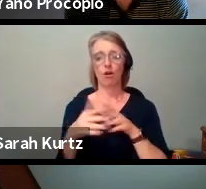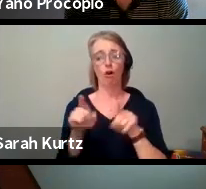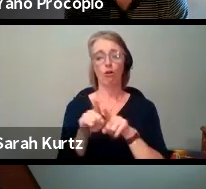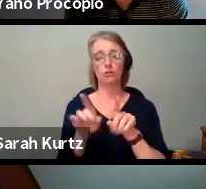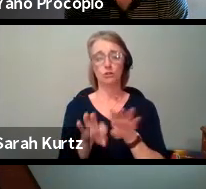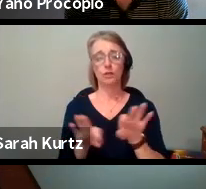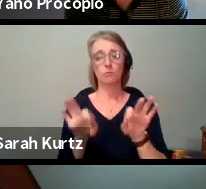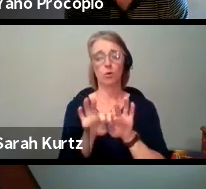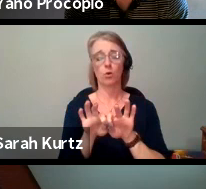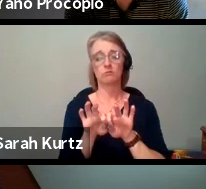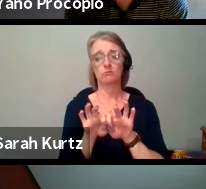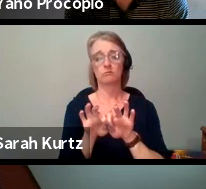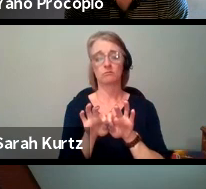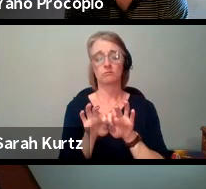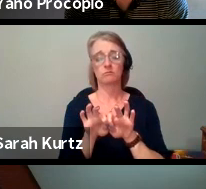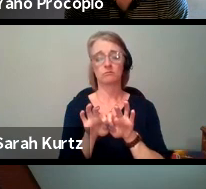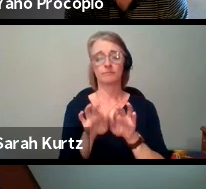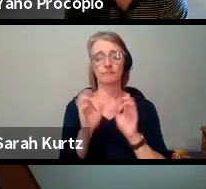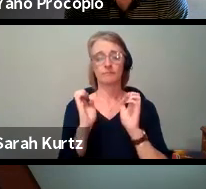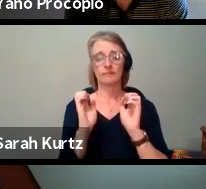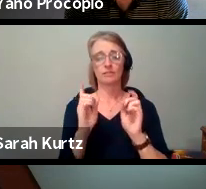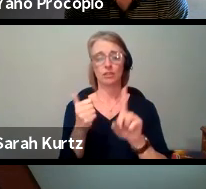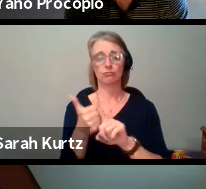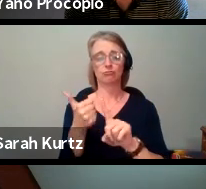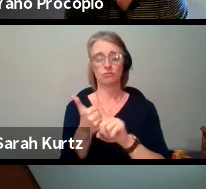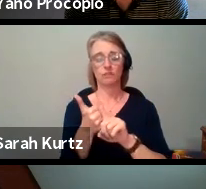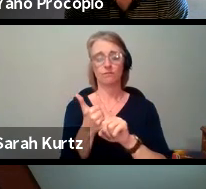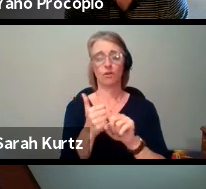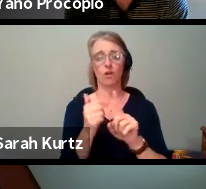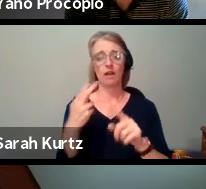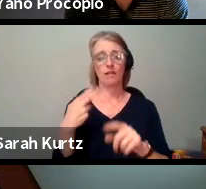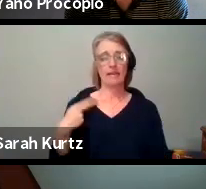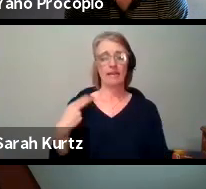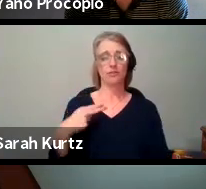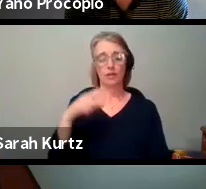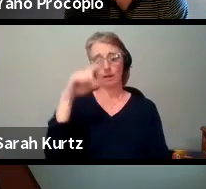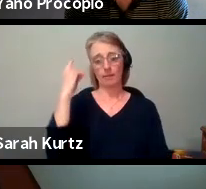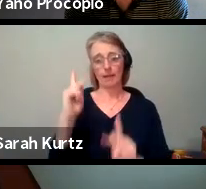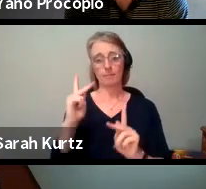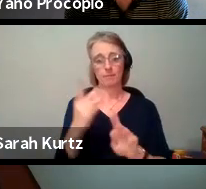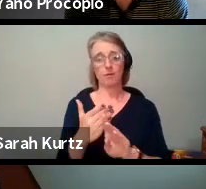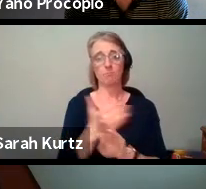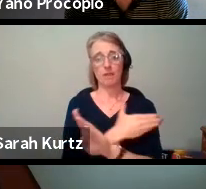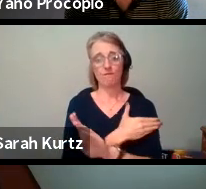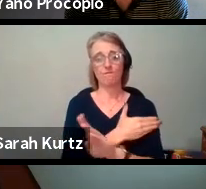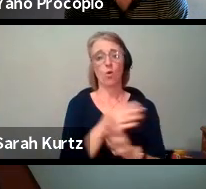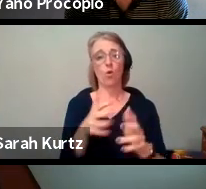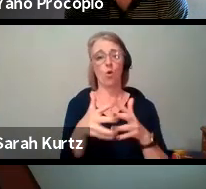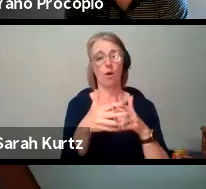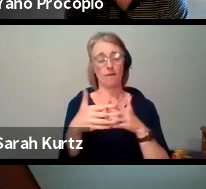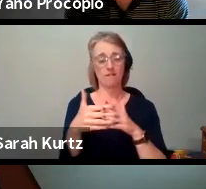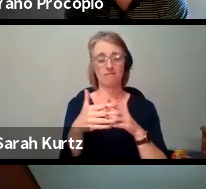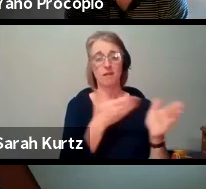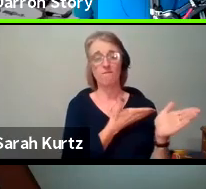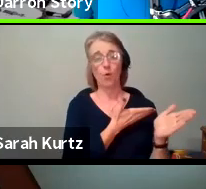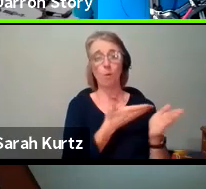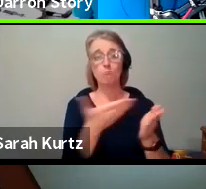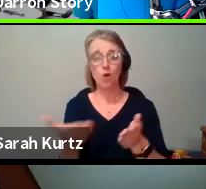also to be important to educate yourself on the history of Black people before we were even brought to